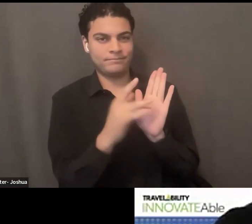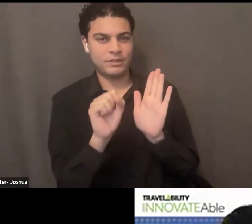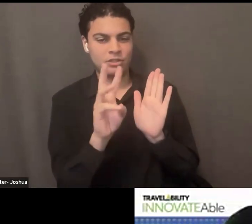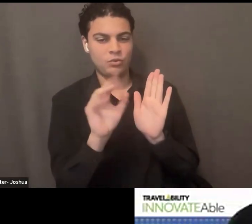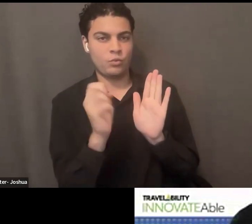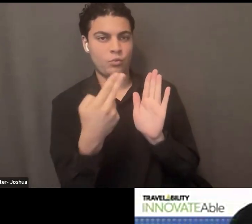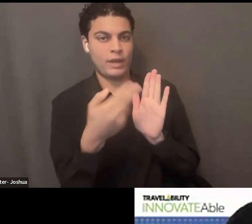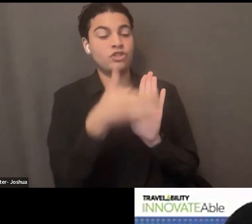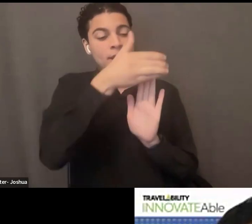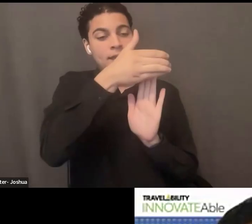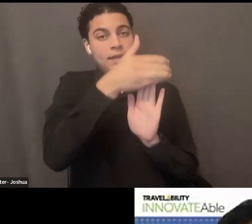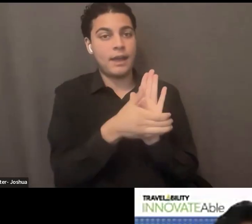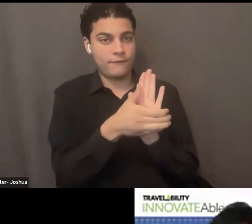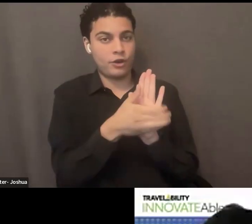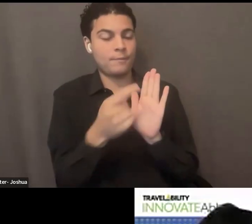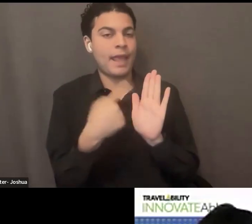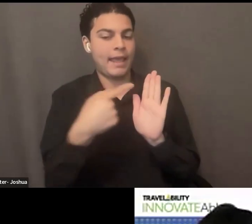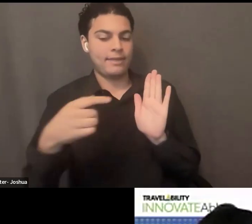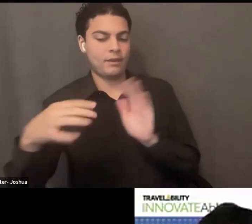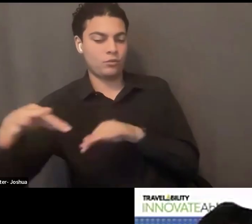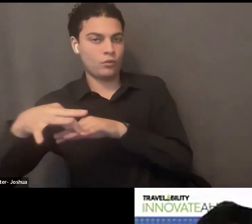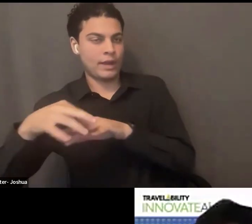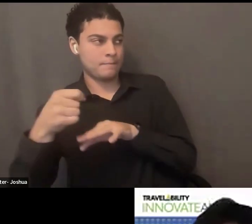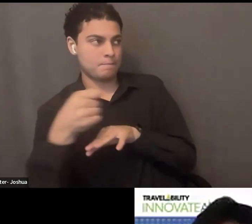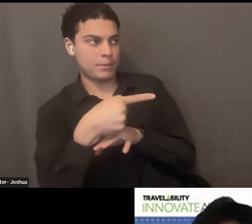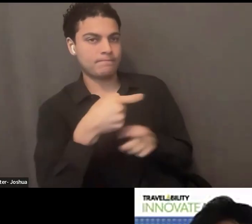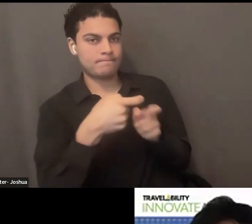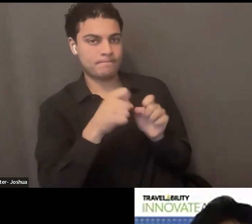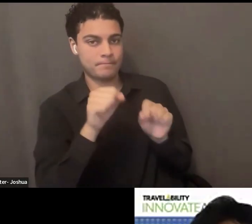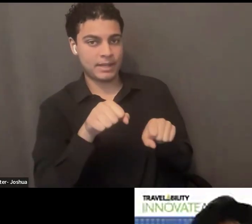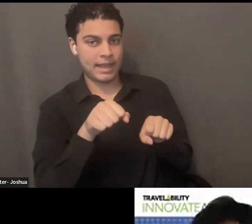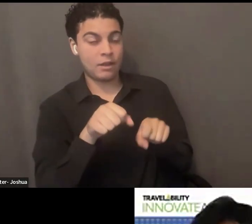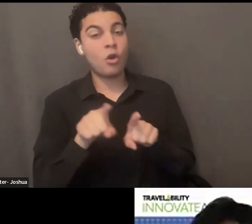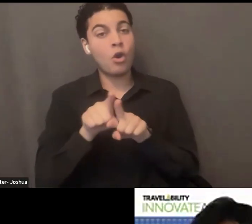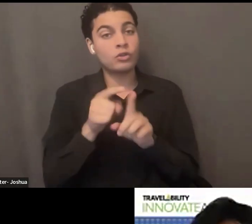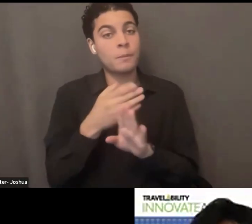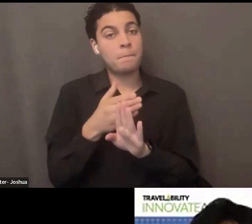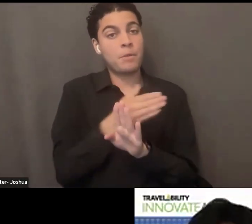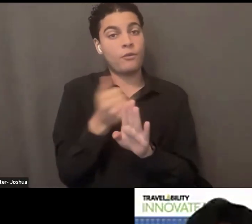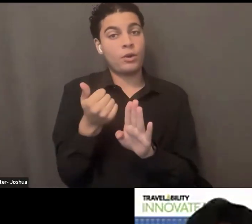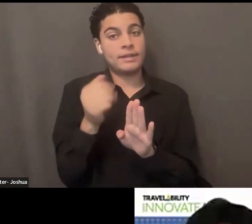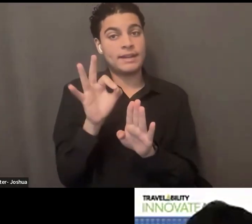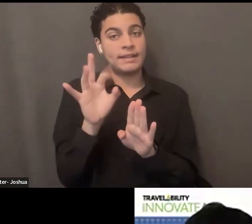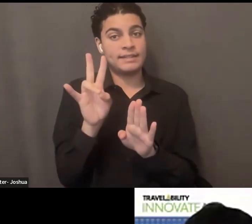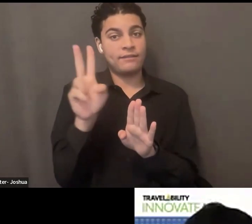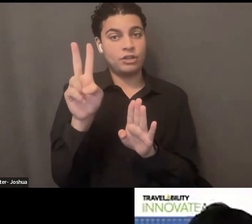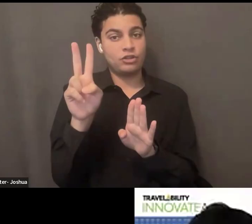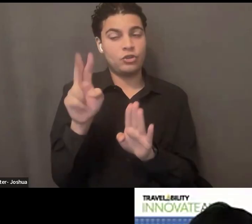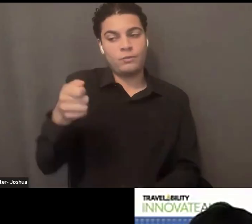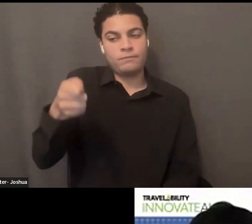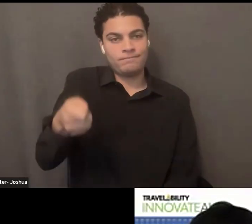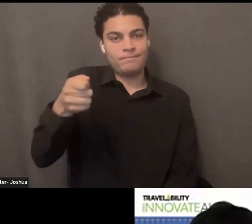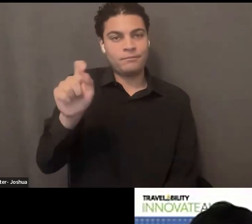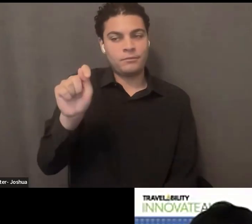that. It also works on switches built pre-1972, which flip up and down, called the toggles. And so you can